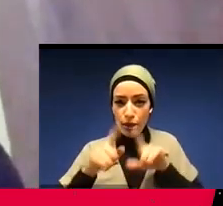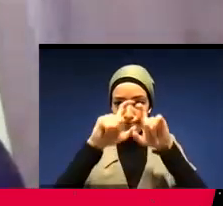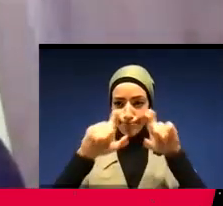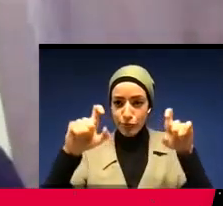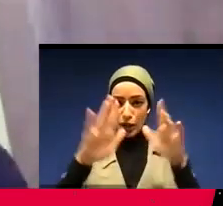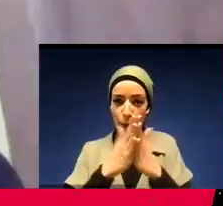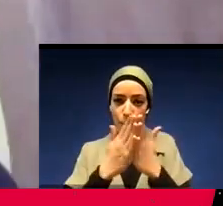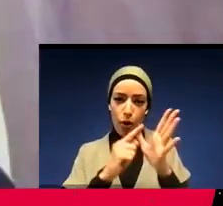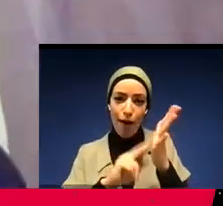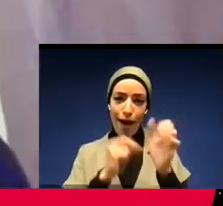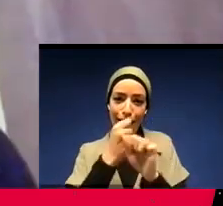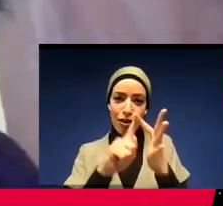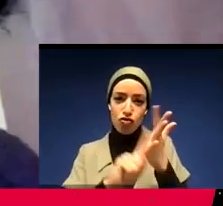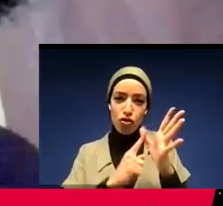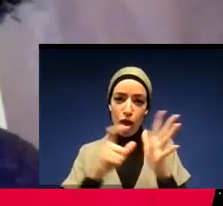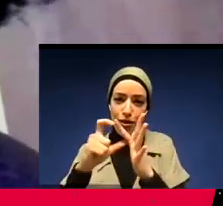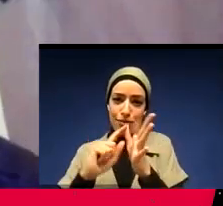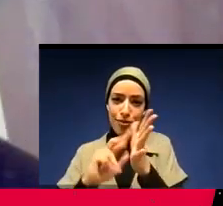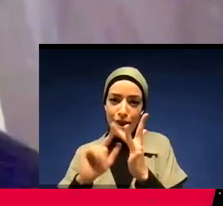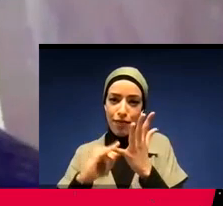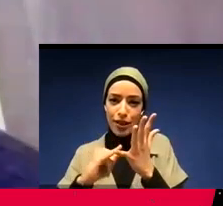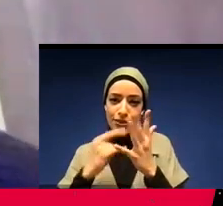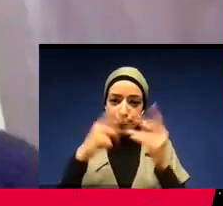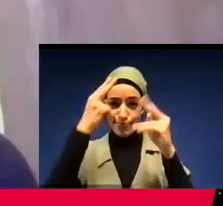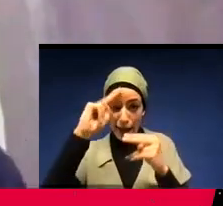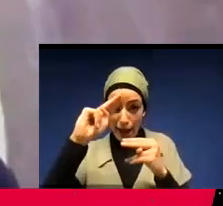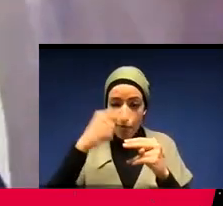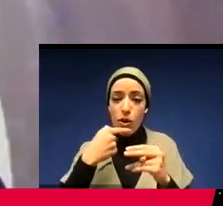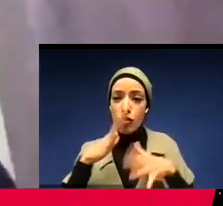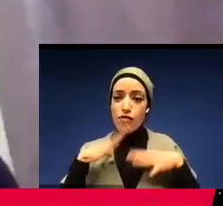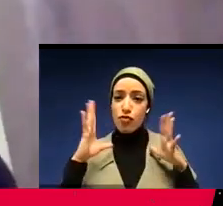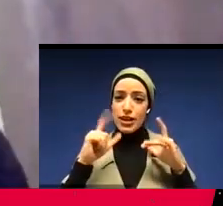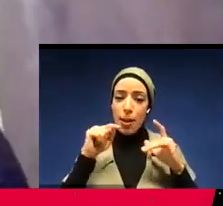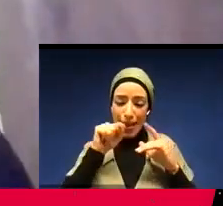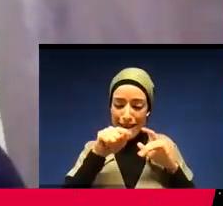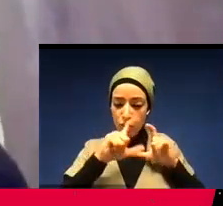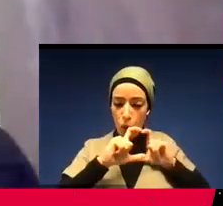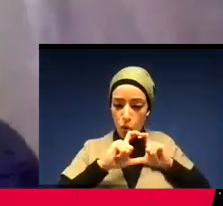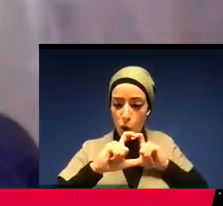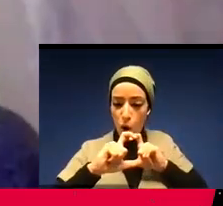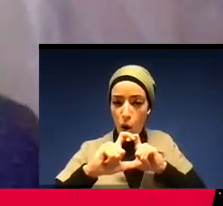I'm gonna reply with the title of a book by Angela Davis, that freedom is a constant struggle.